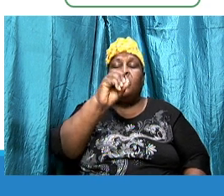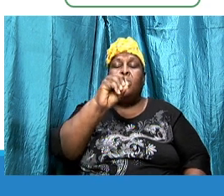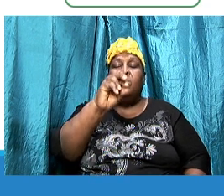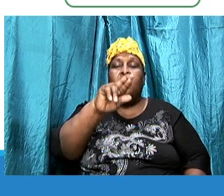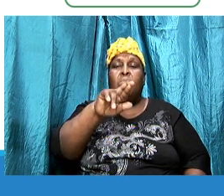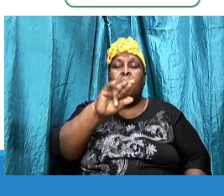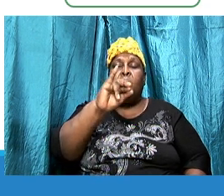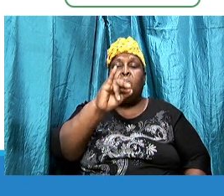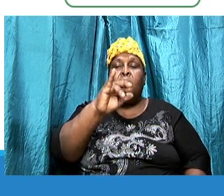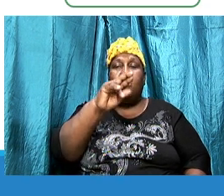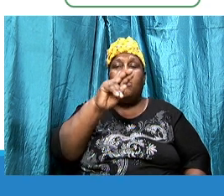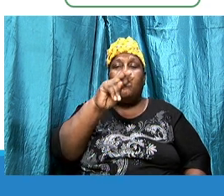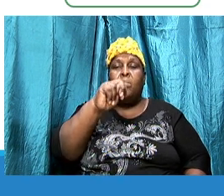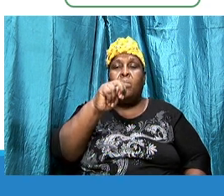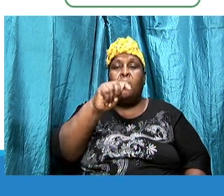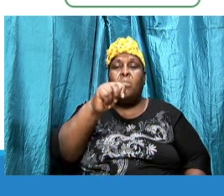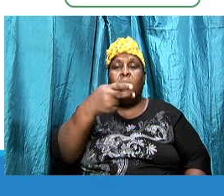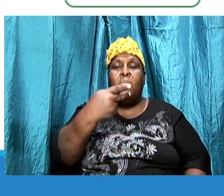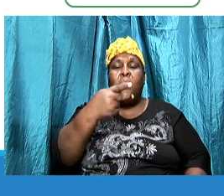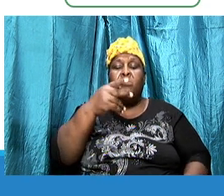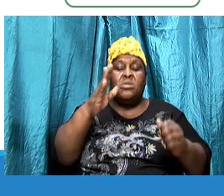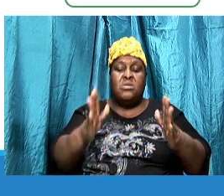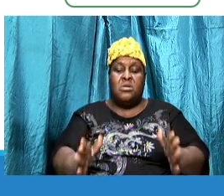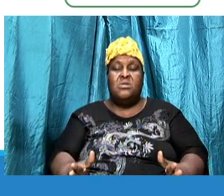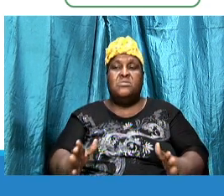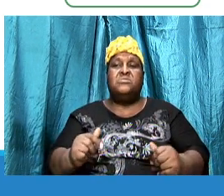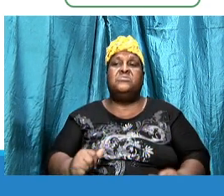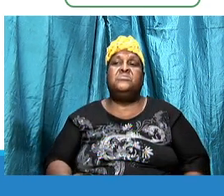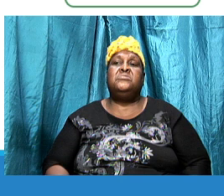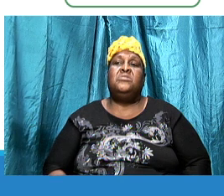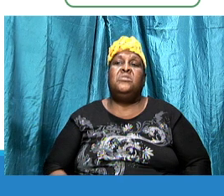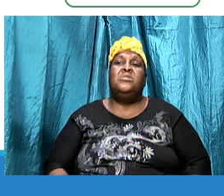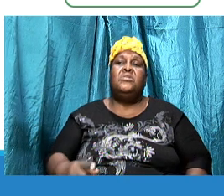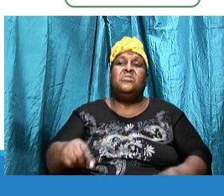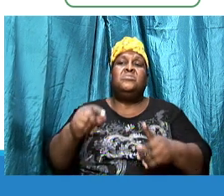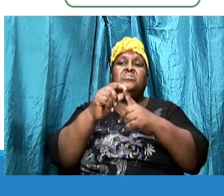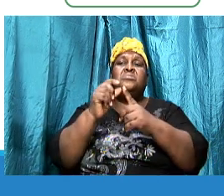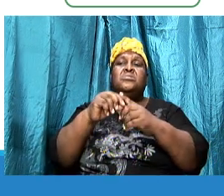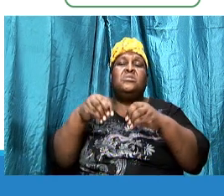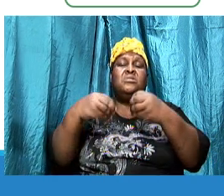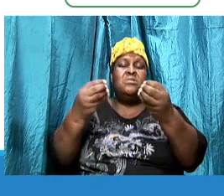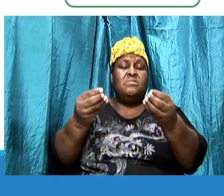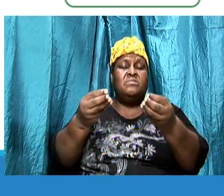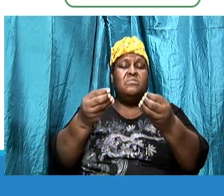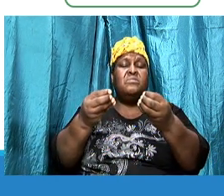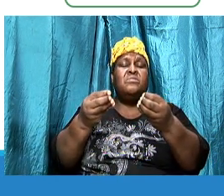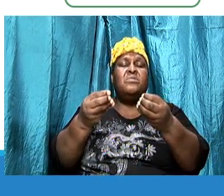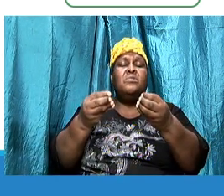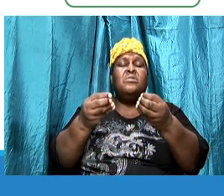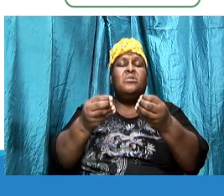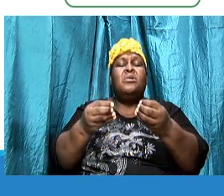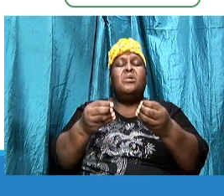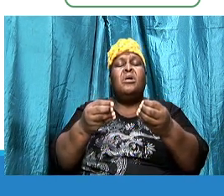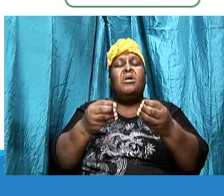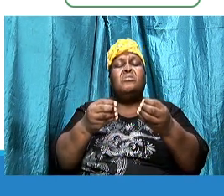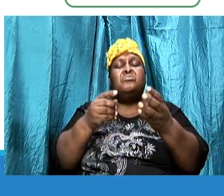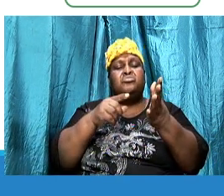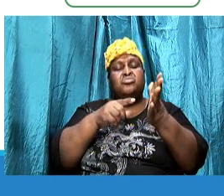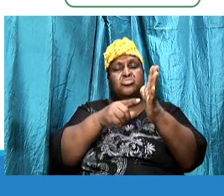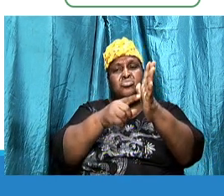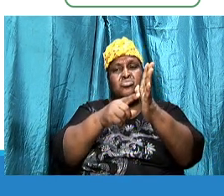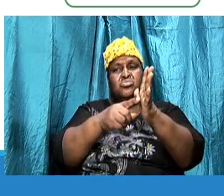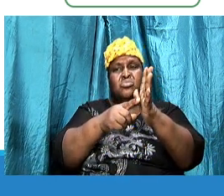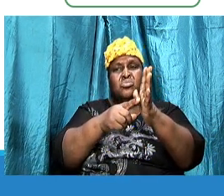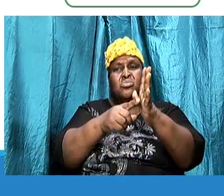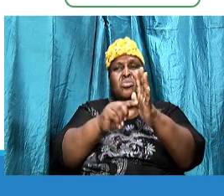good picture of the level of immorality and thus the degrading nature